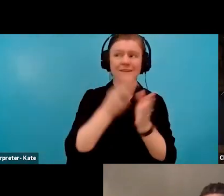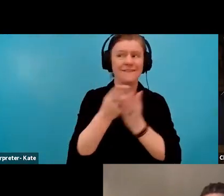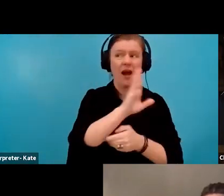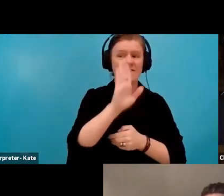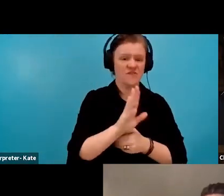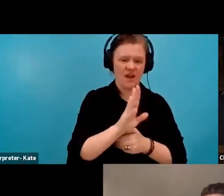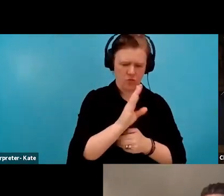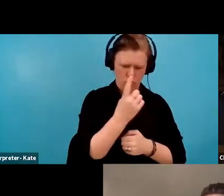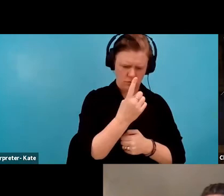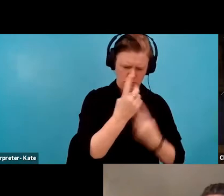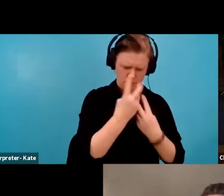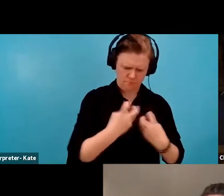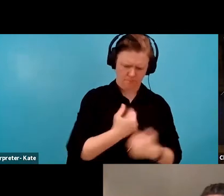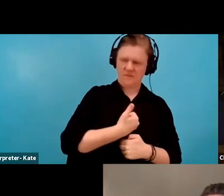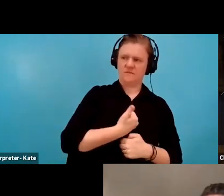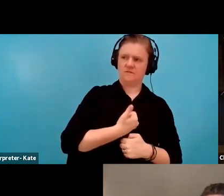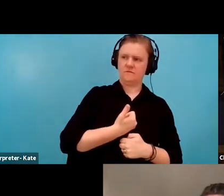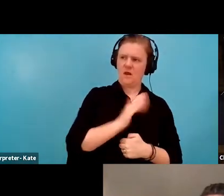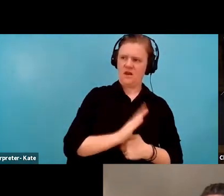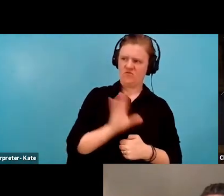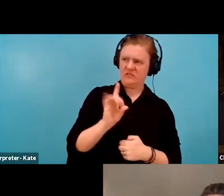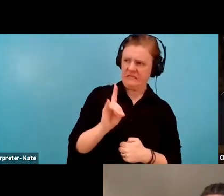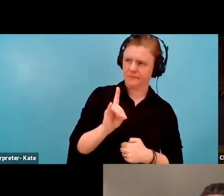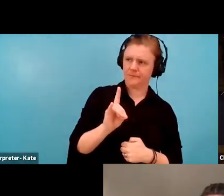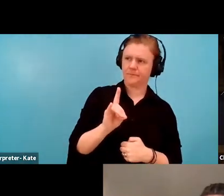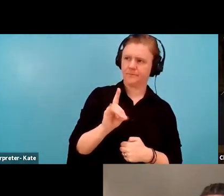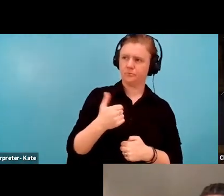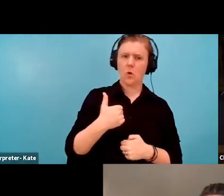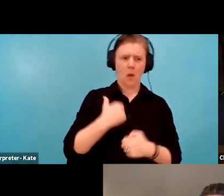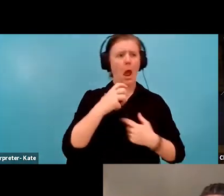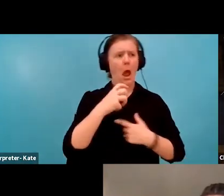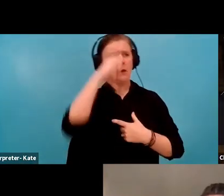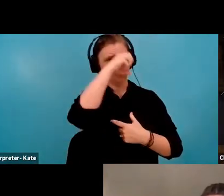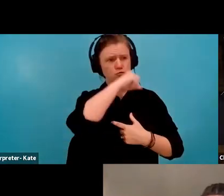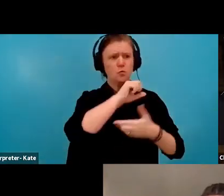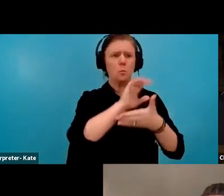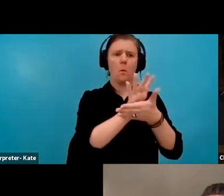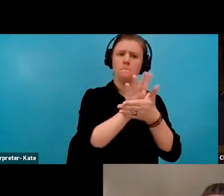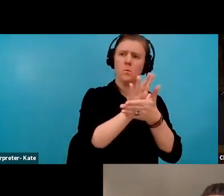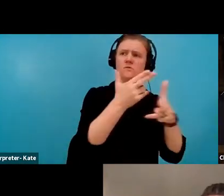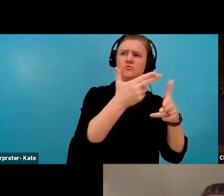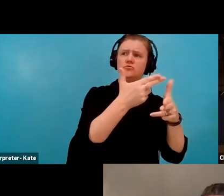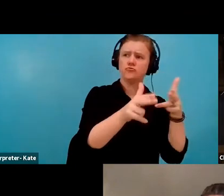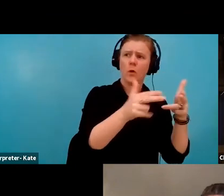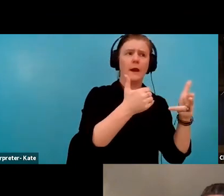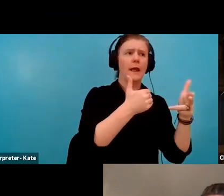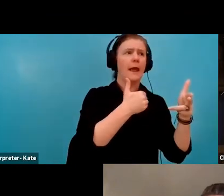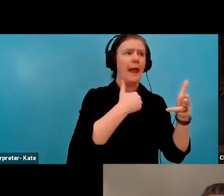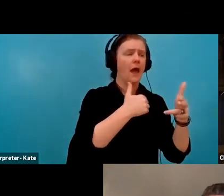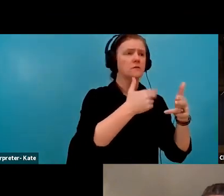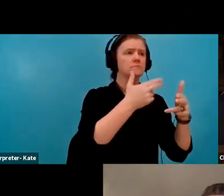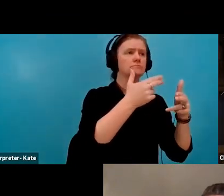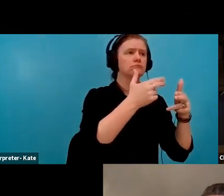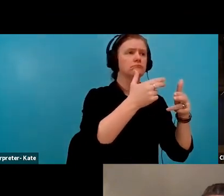had primarily assumed that a documentary was a series of visuals with audio that went along with it,